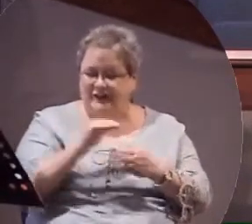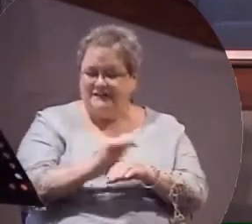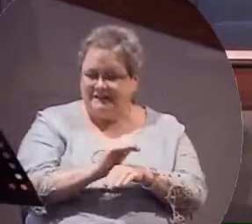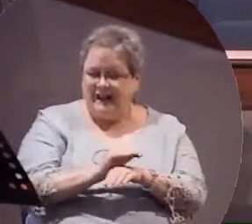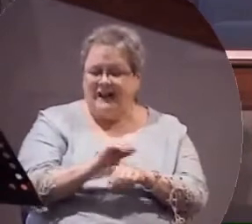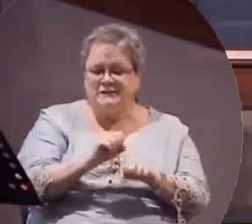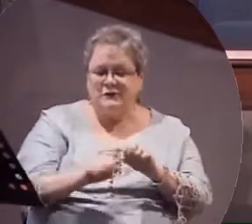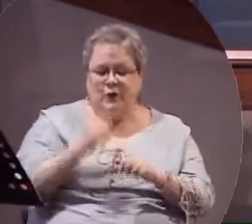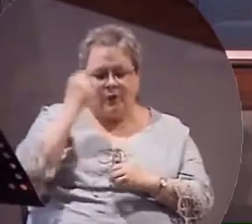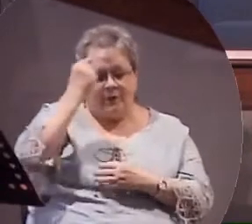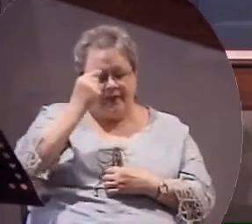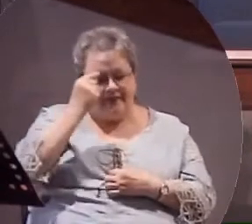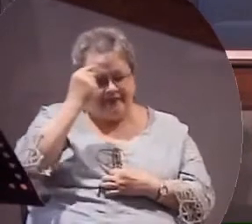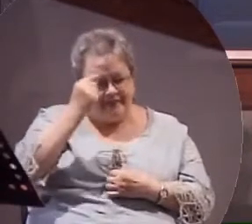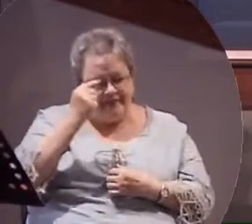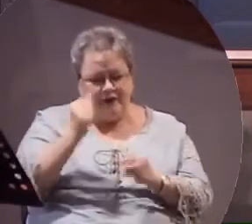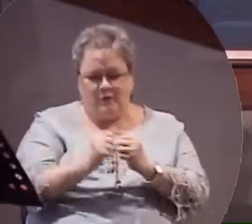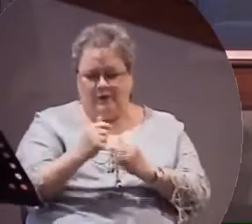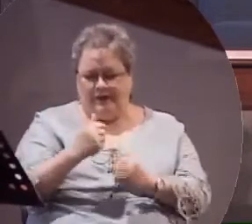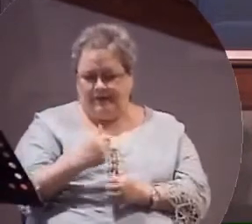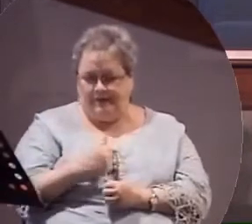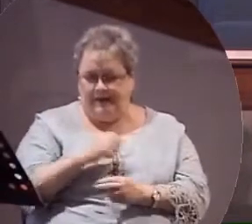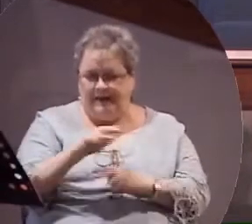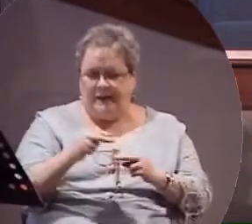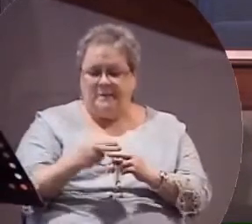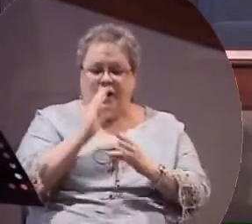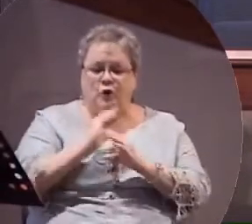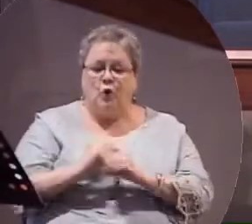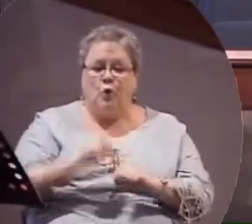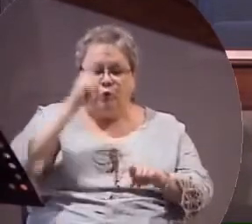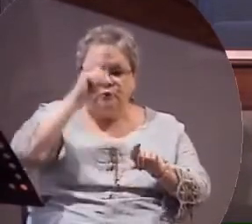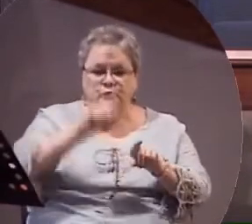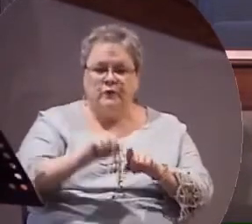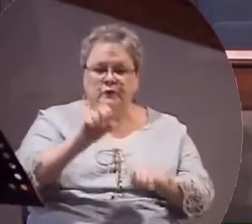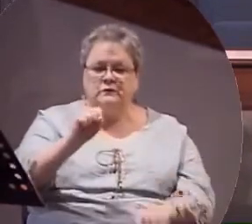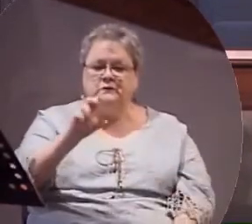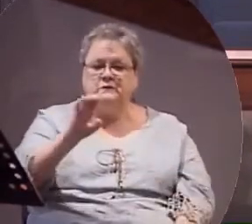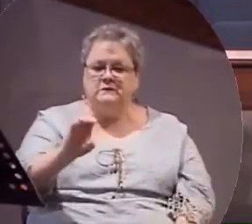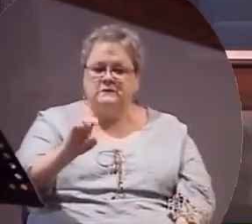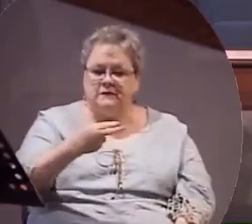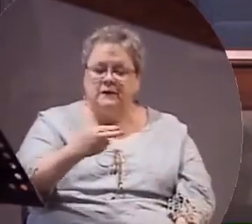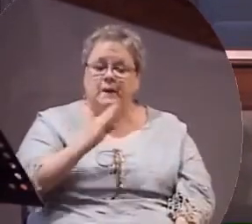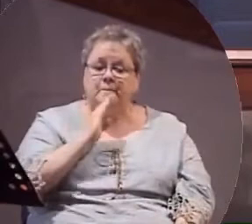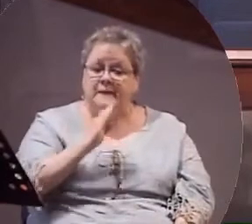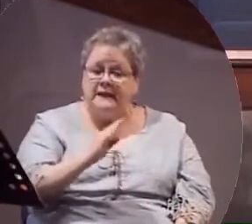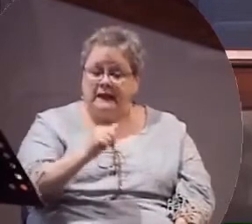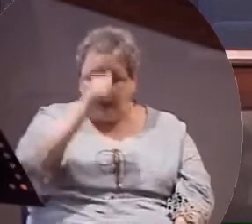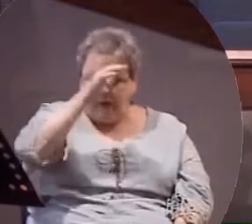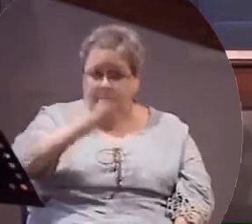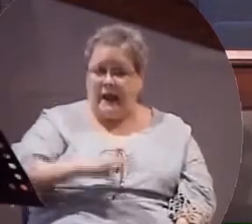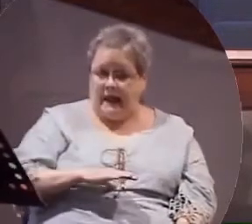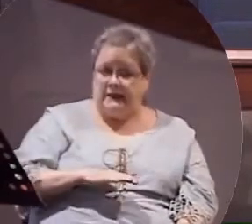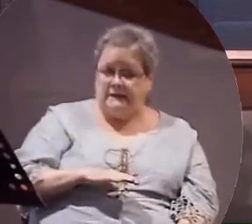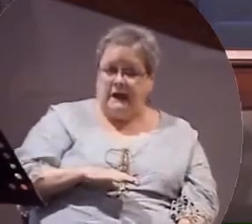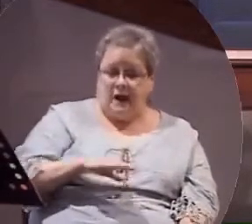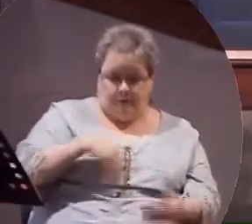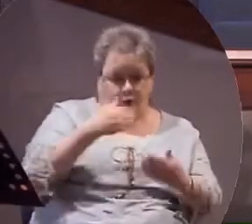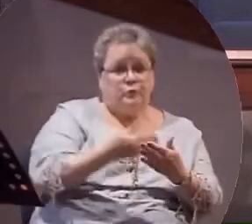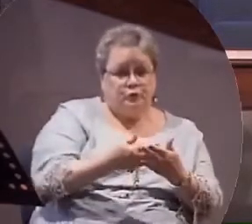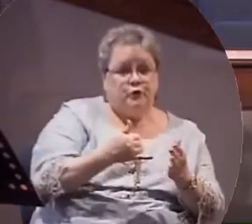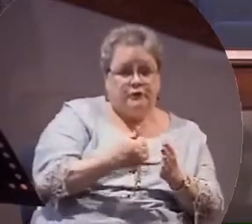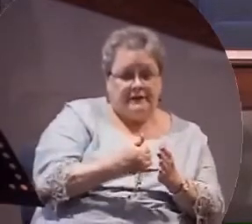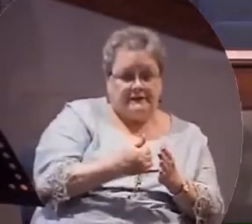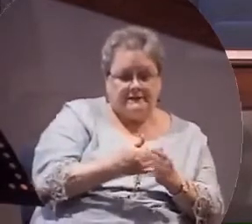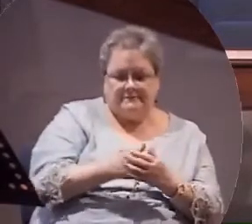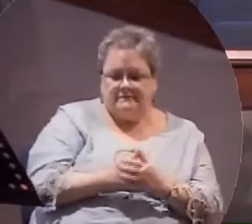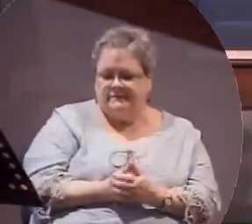I want you to think with me along the lines tonight of Old Brother Such being a man. Now, I want to prove it to you, but look